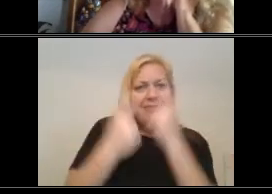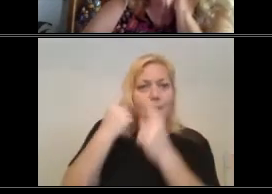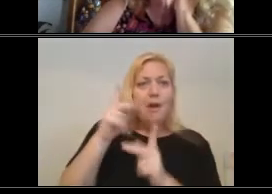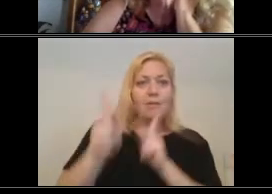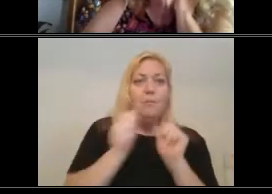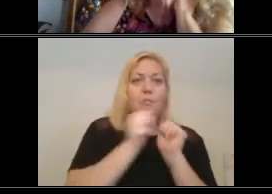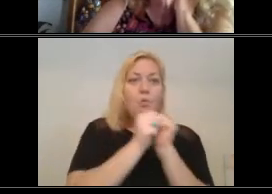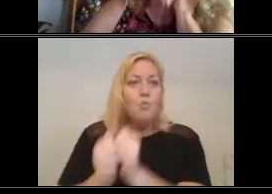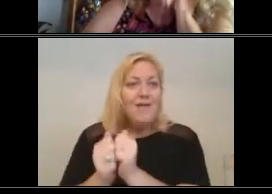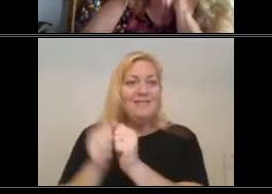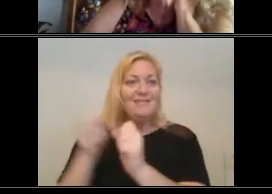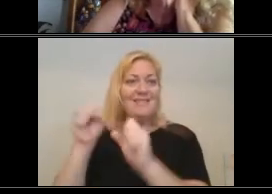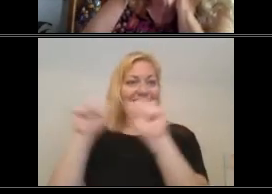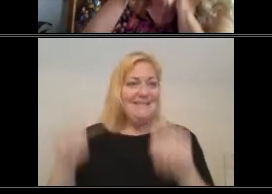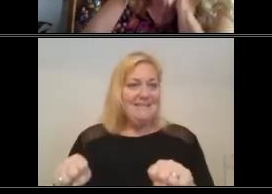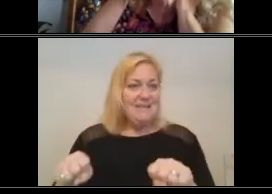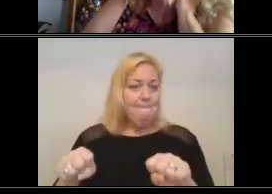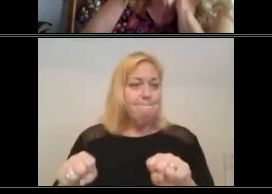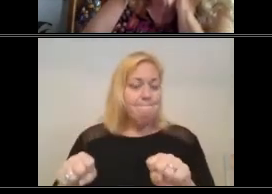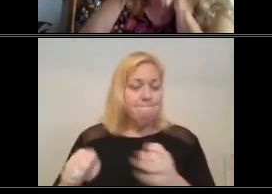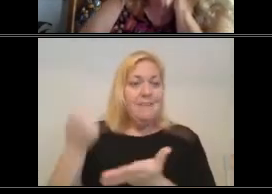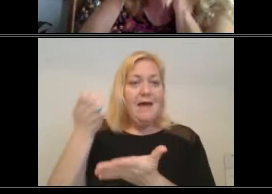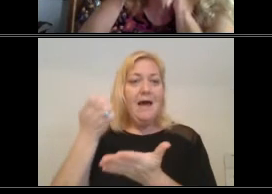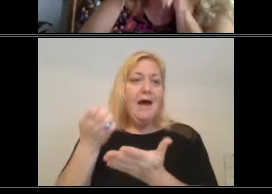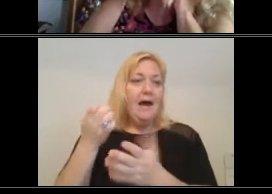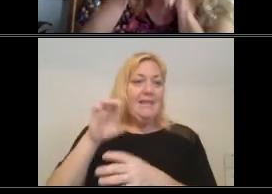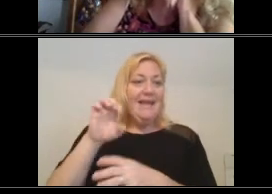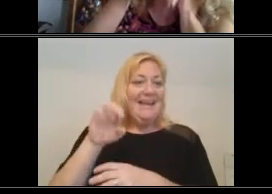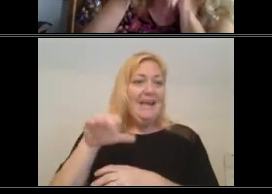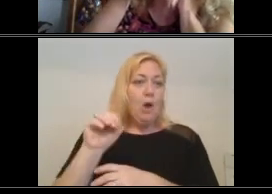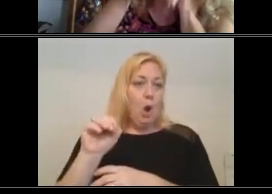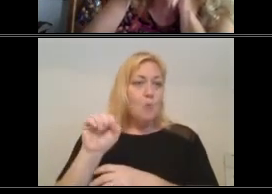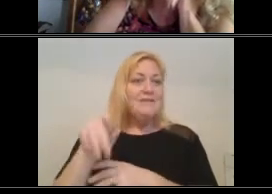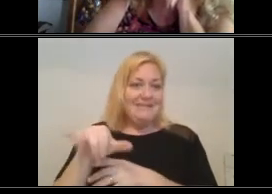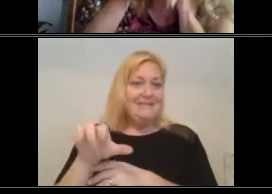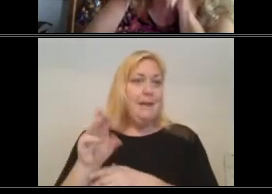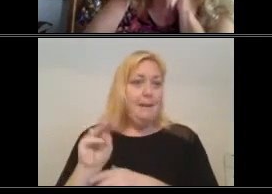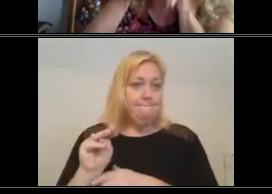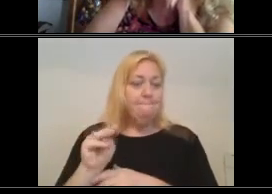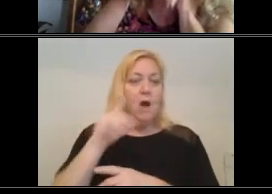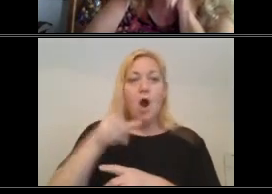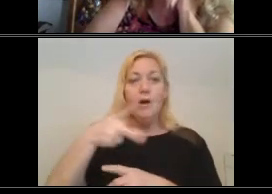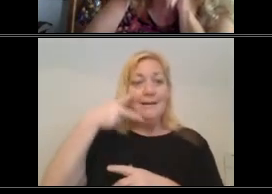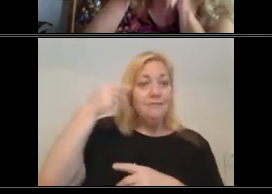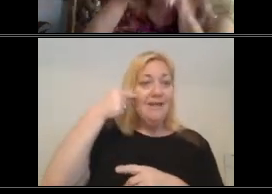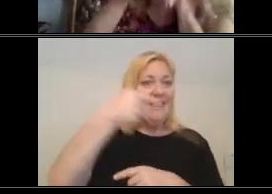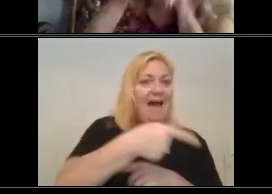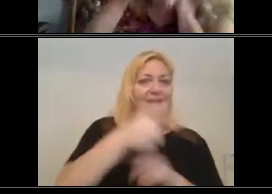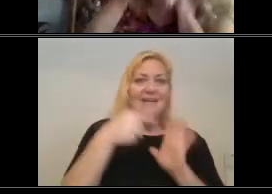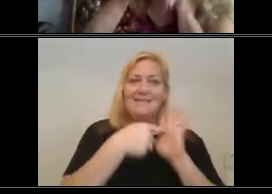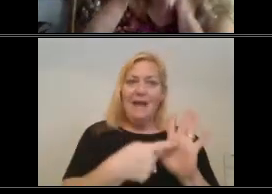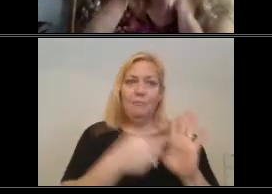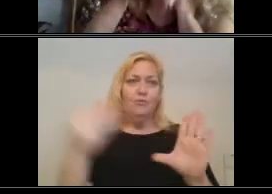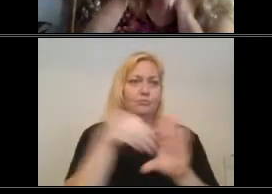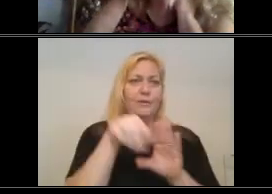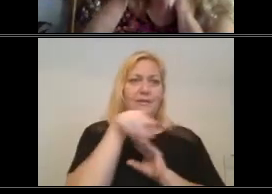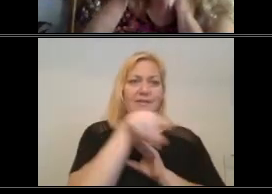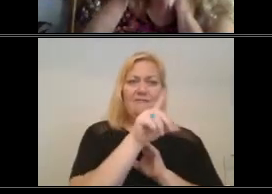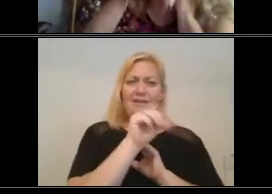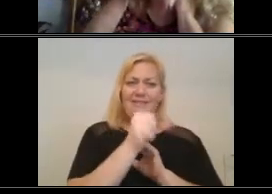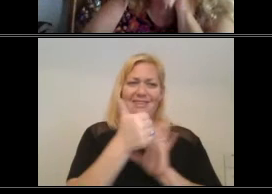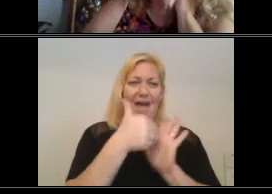the ecosystems. And a lot of actually our local tribal nations have those examples embedded for 10,000 years. So when I think